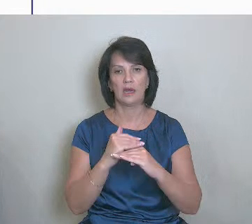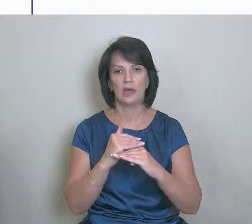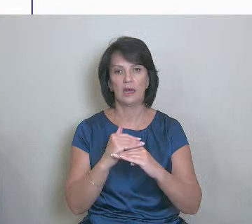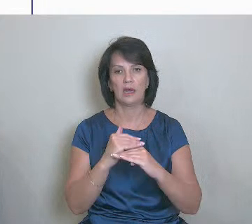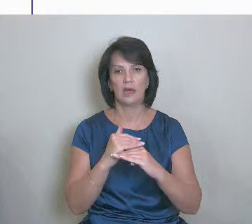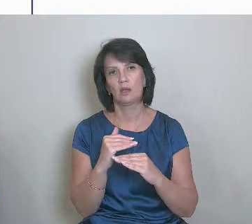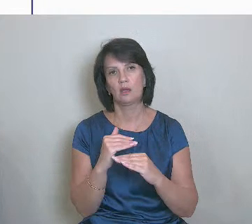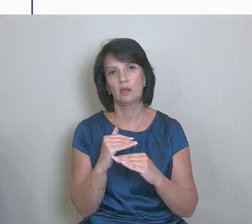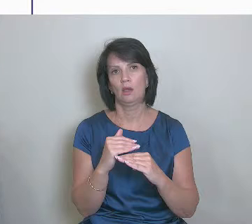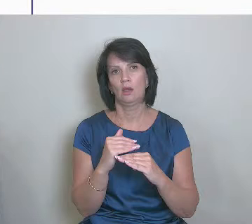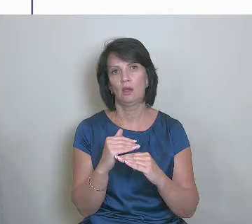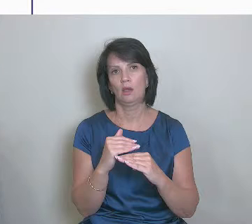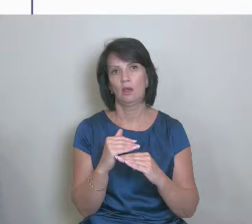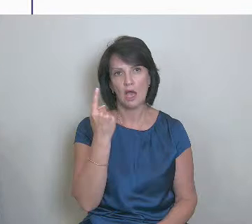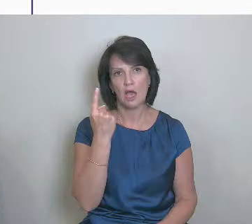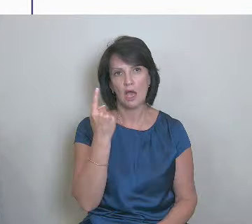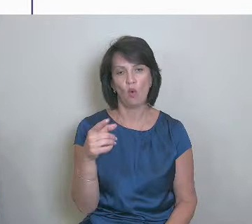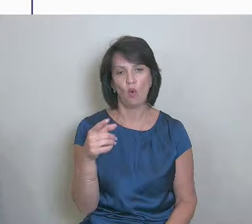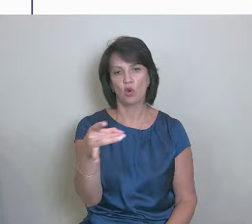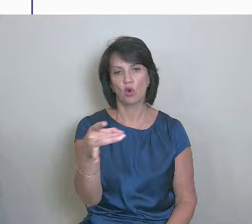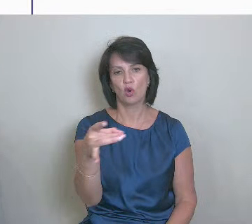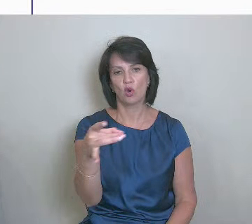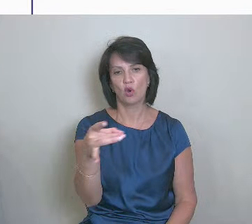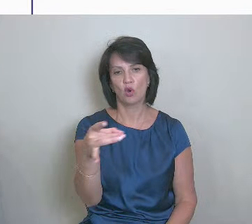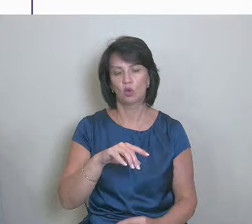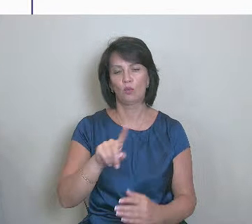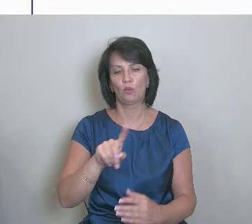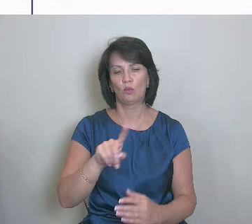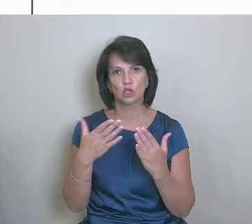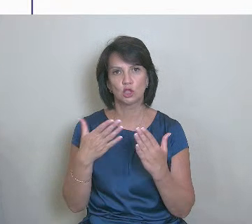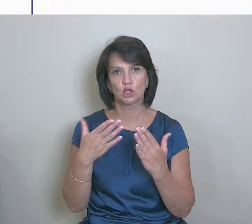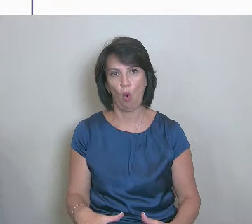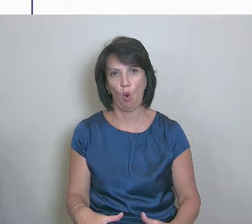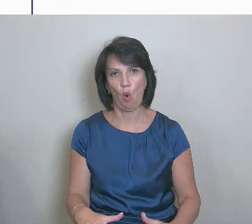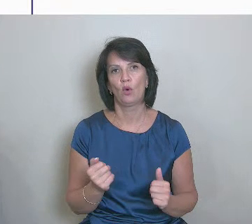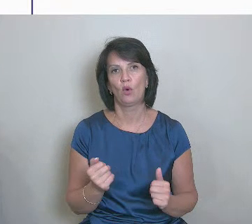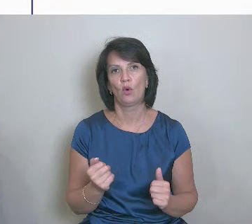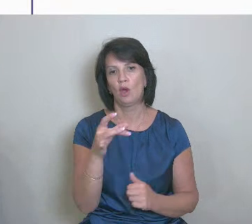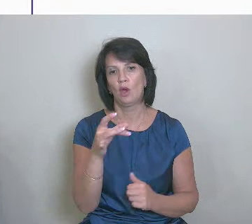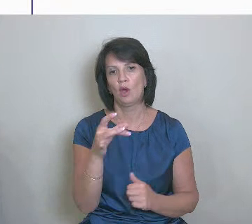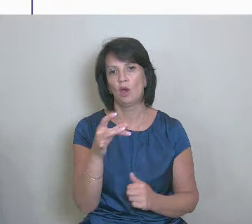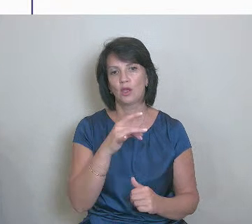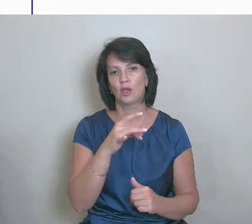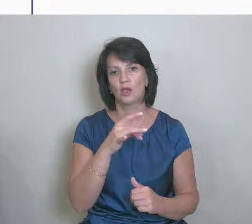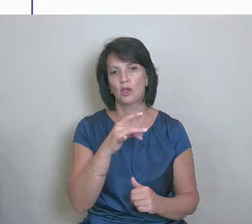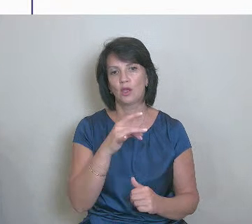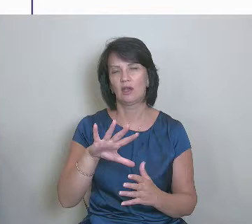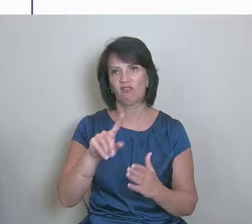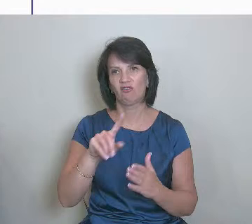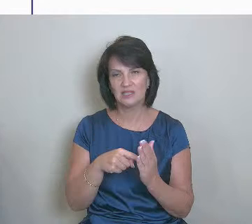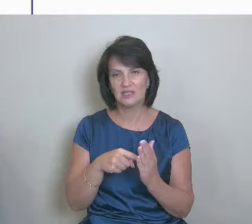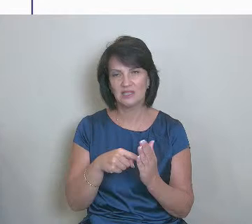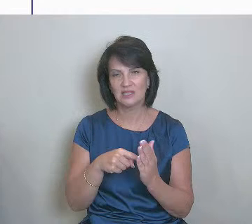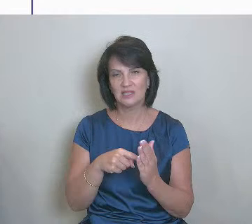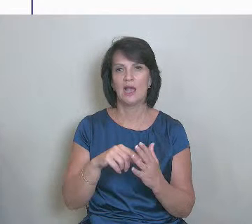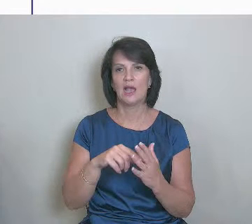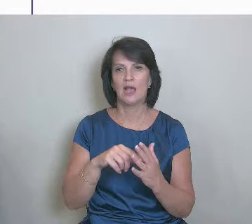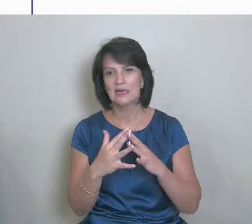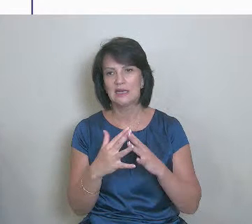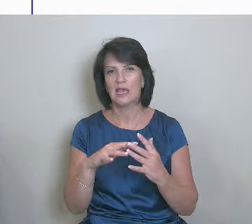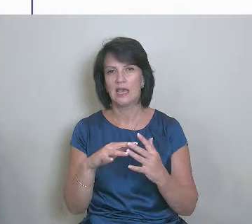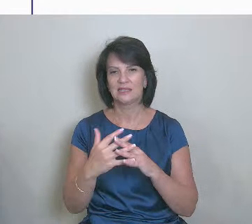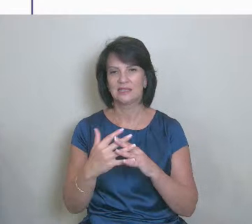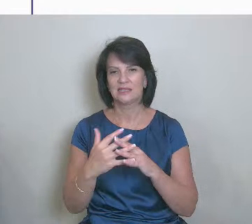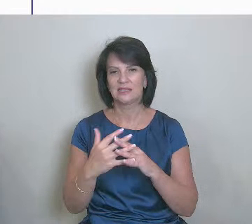being set up at the oblast level, rayon level, city level, and in the rayons, in the cities,